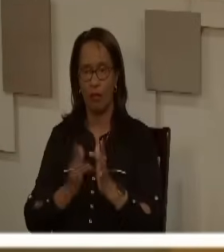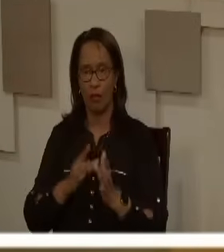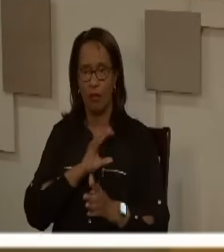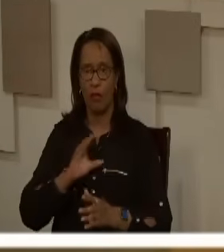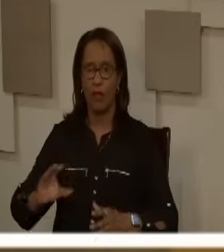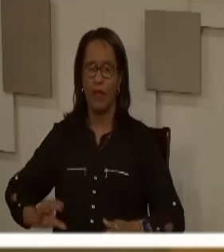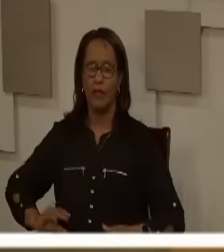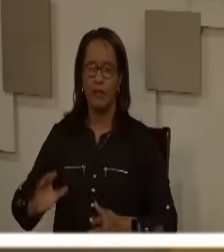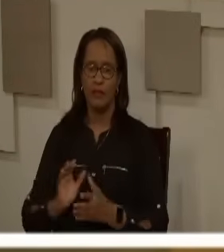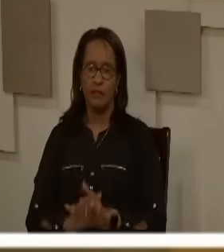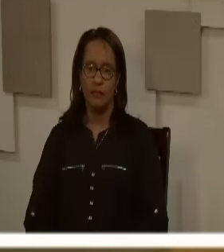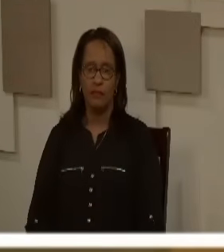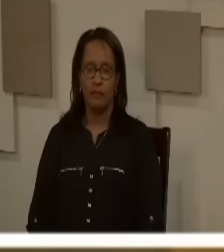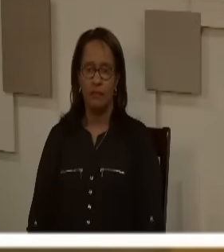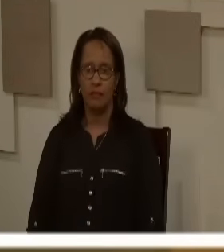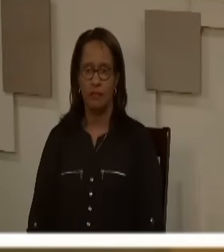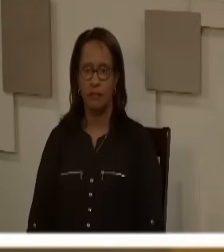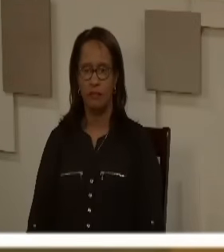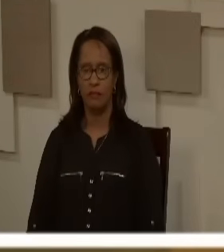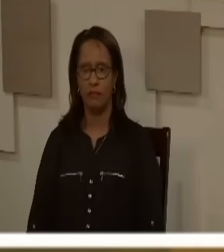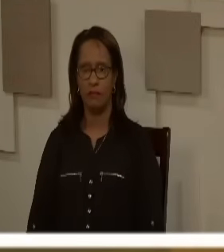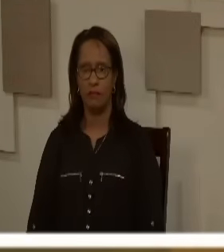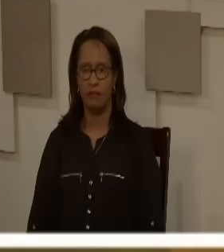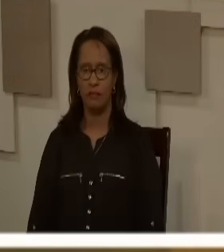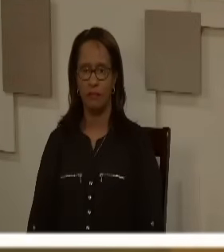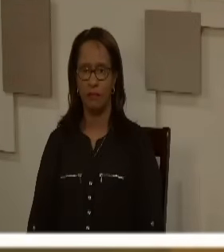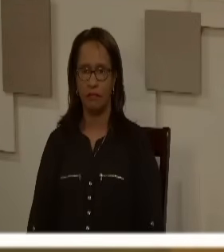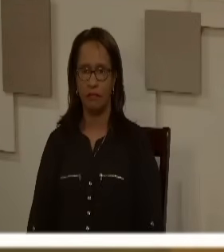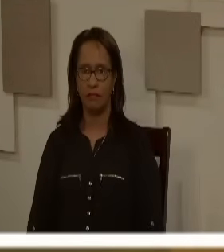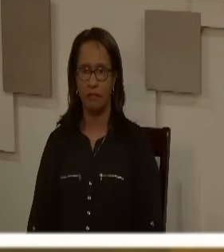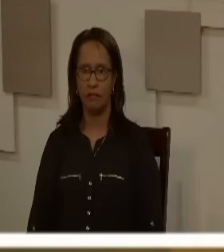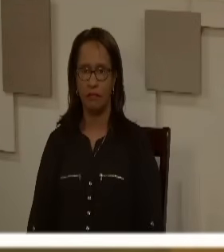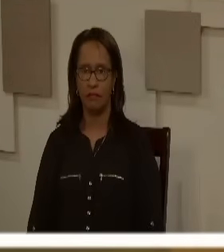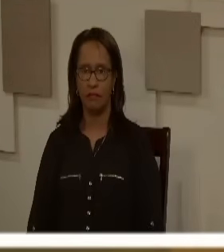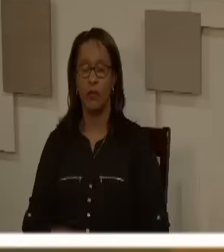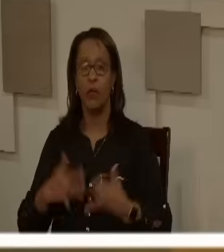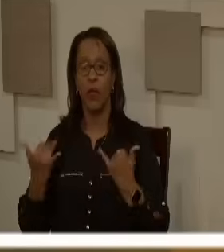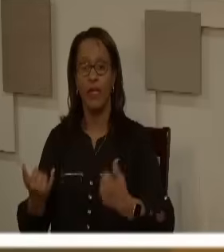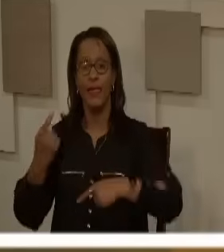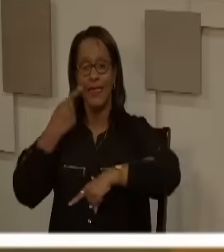So yeah, this is a buckle your seatbelt day.